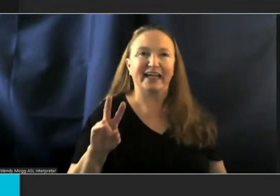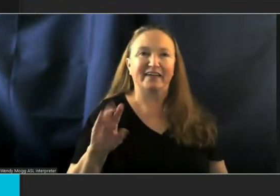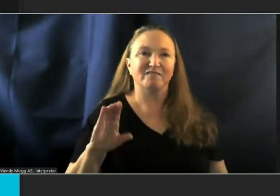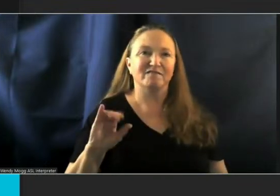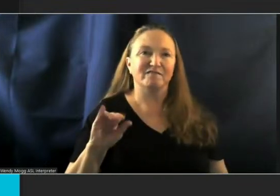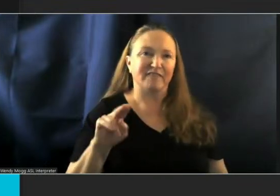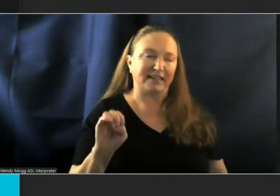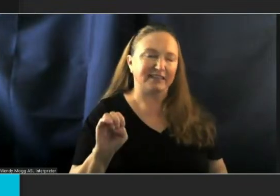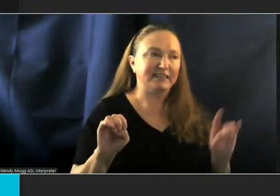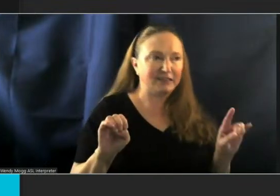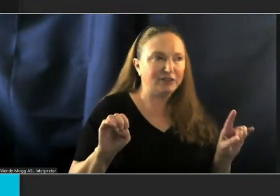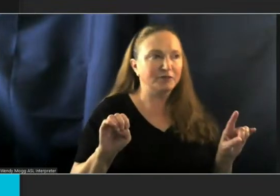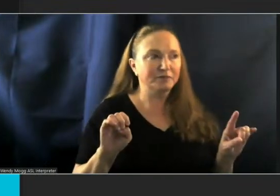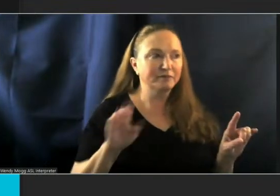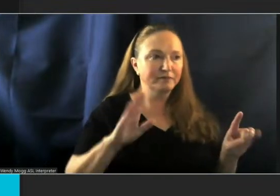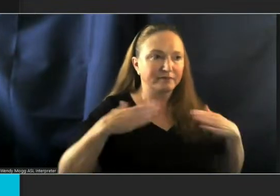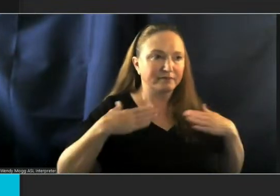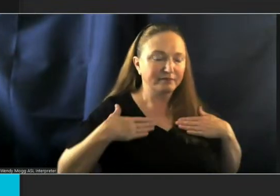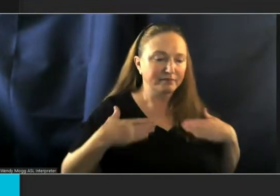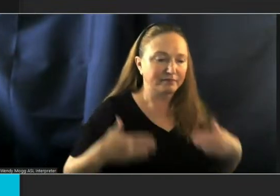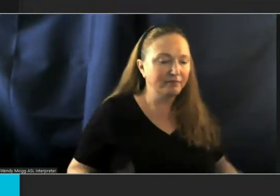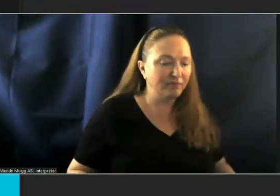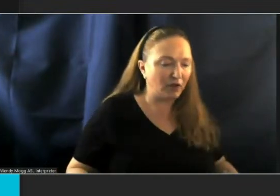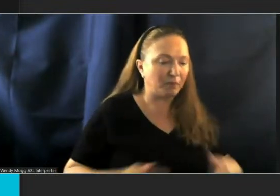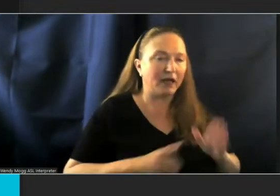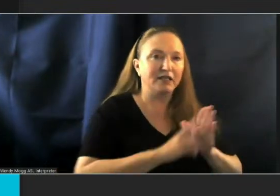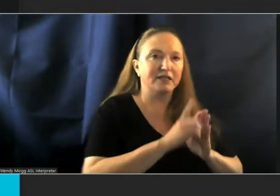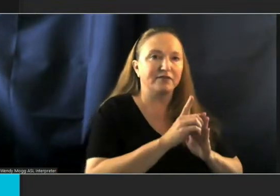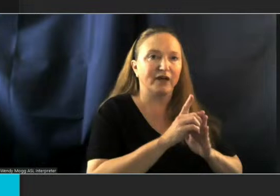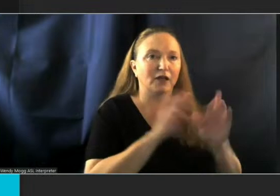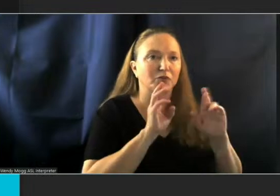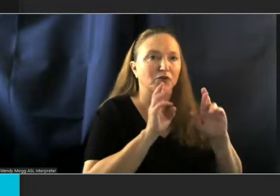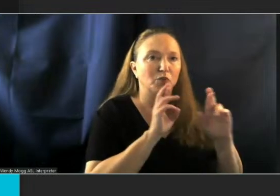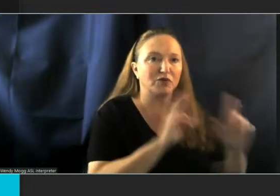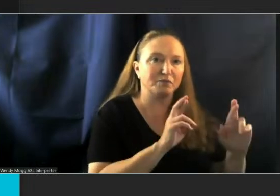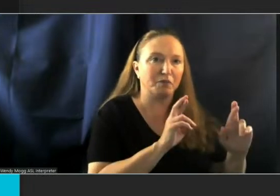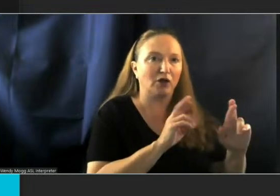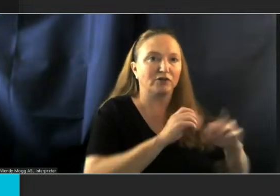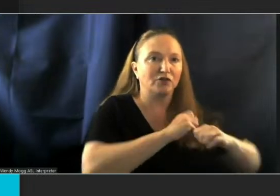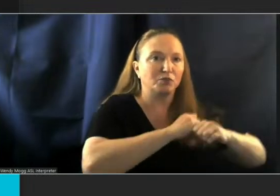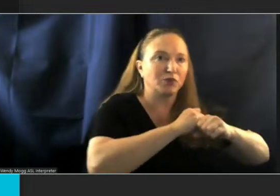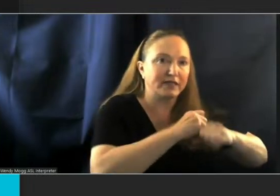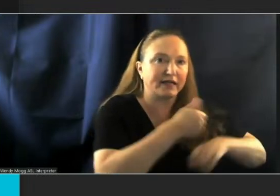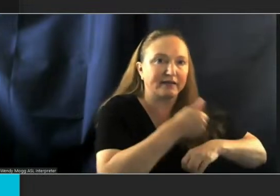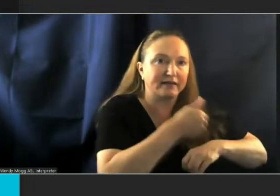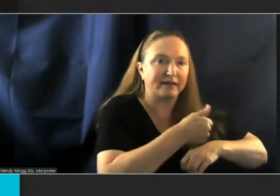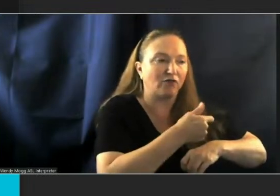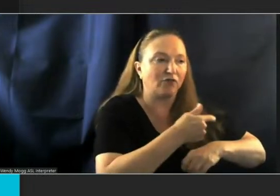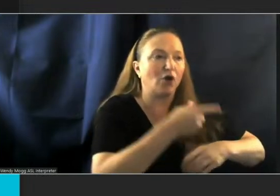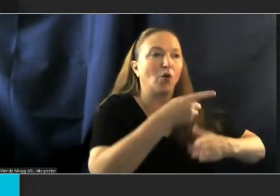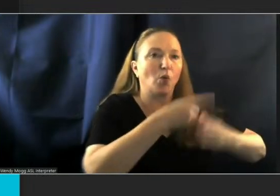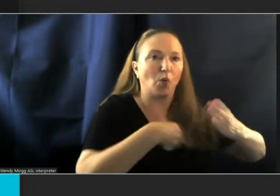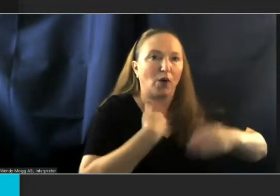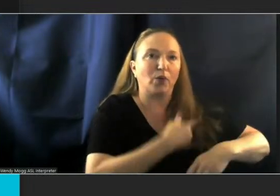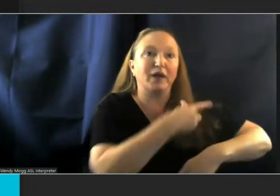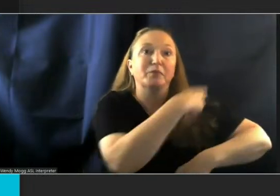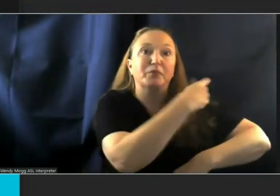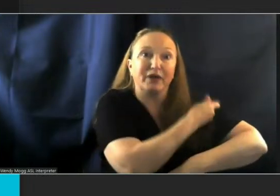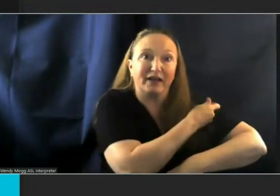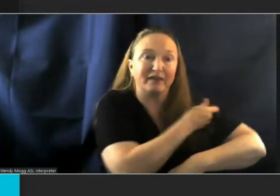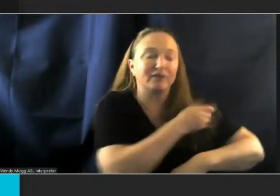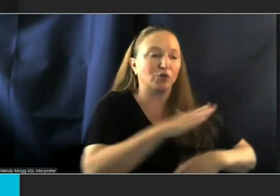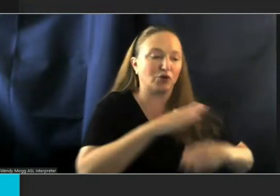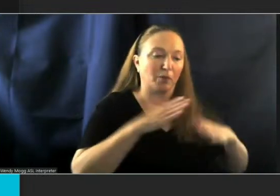body makes an immune response against what was injected into you. So your